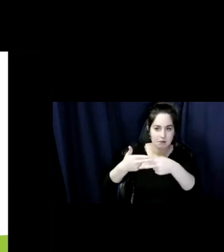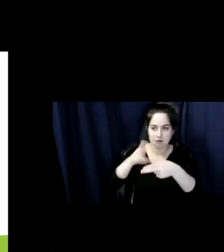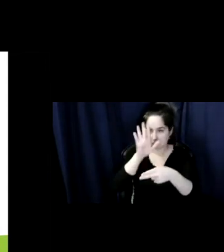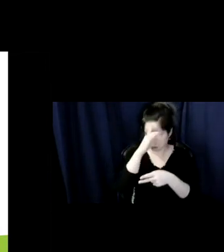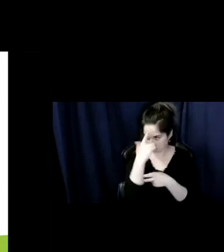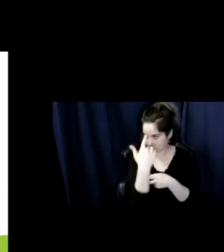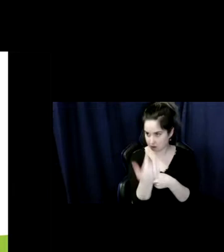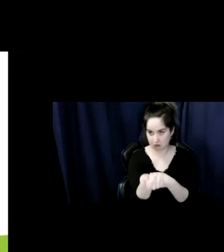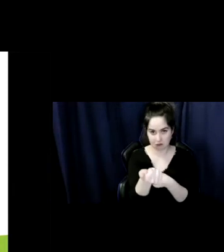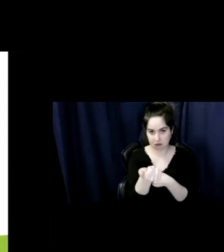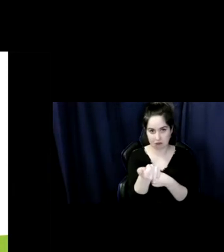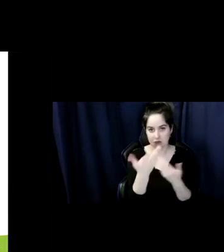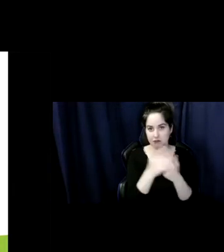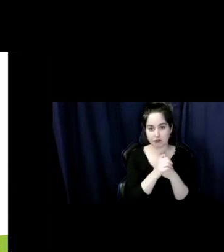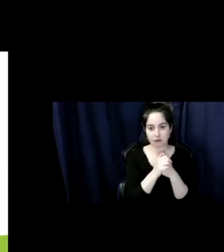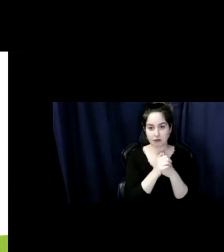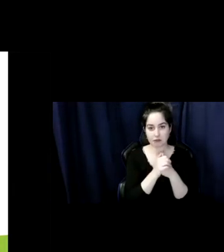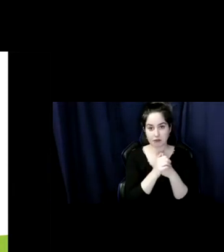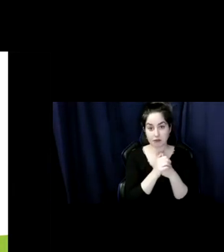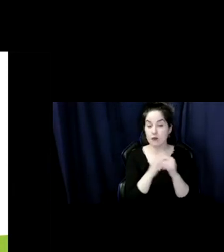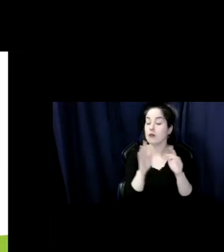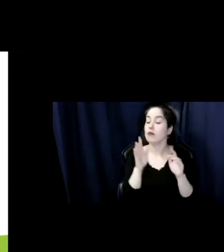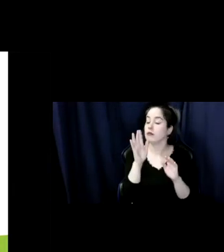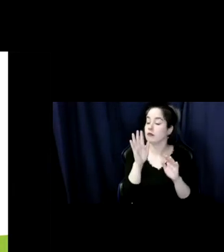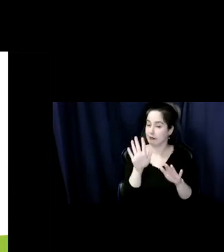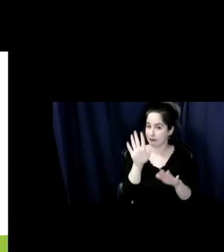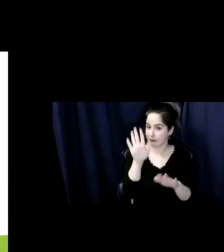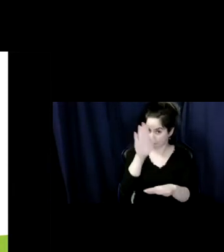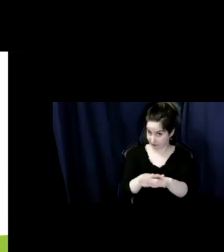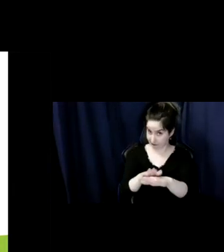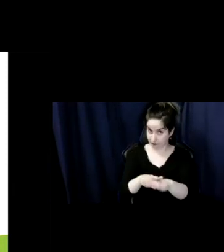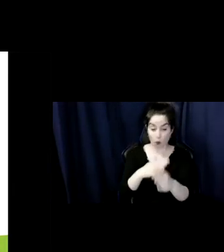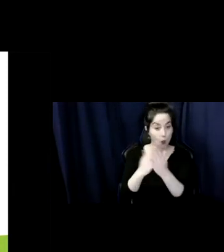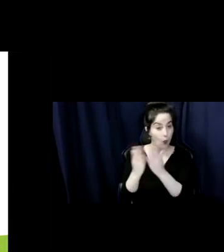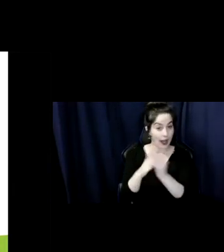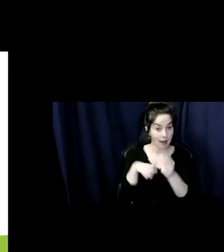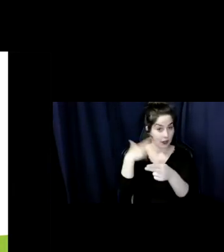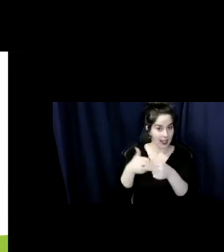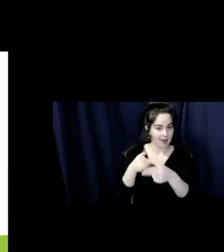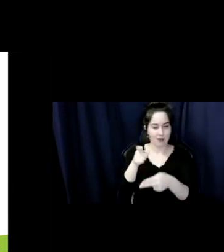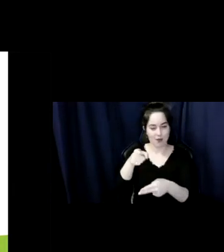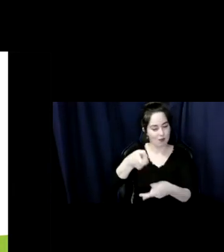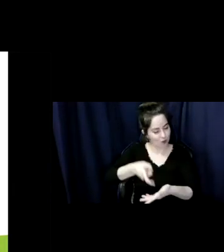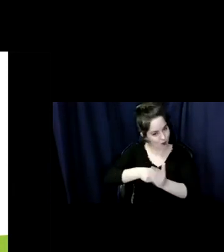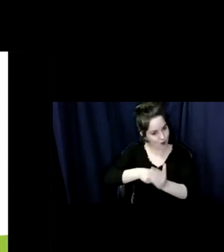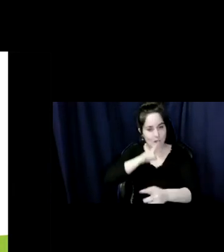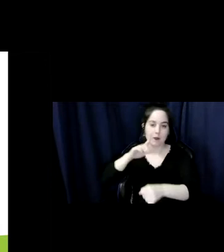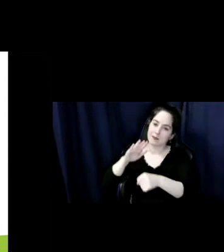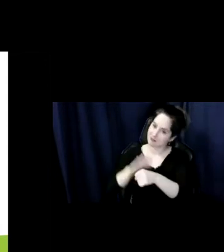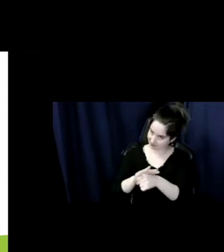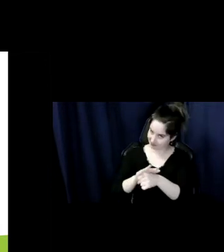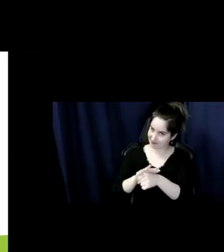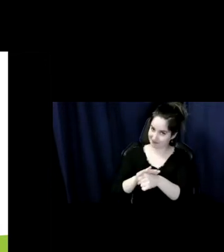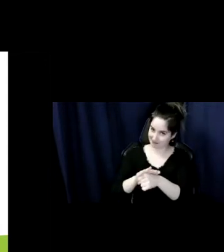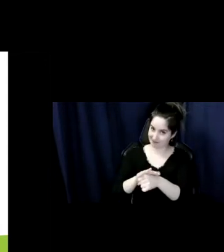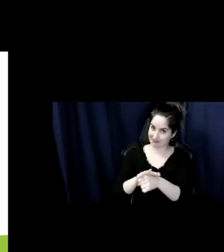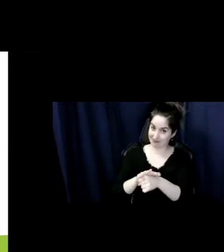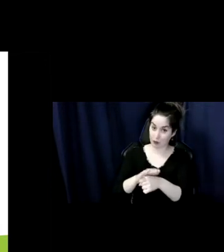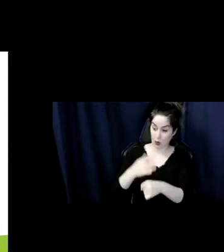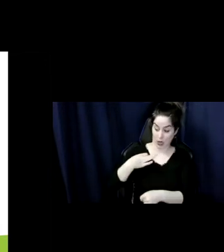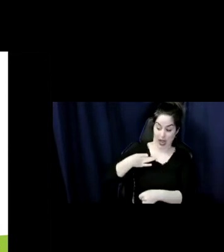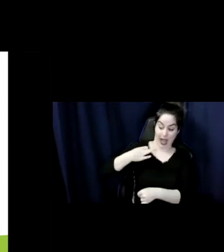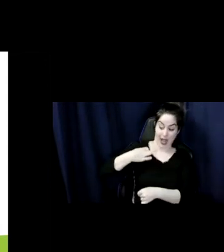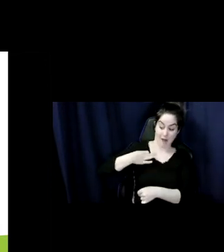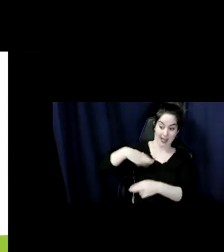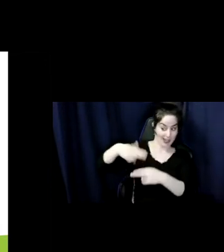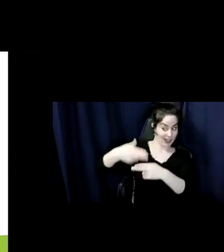but whatever name you do choose, you have to commit to that name, and whatever name you apply in, whatever